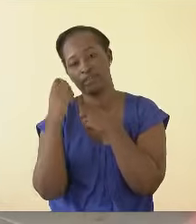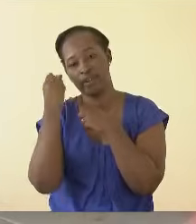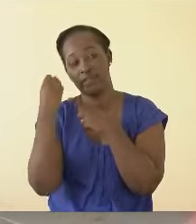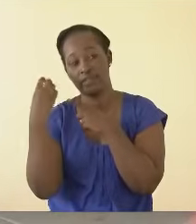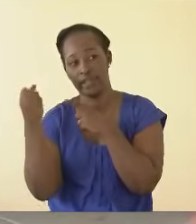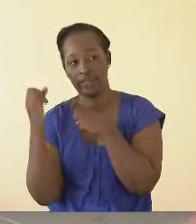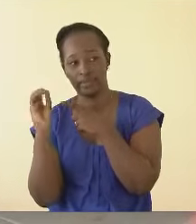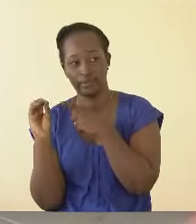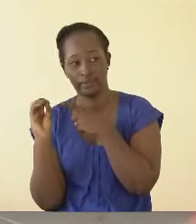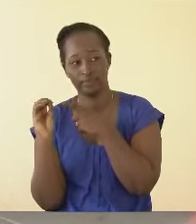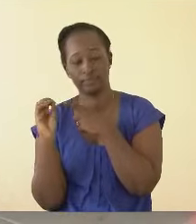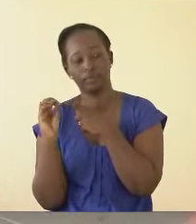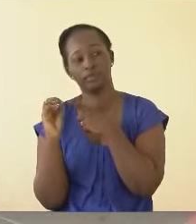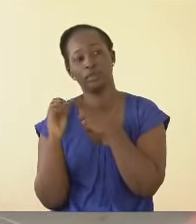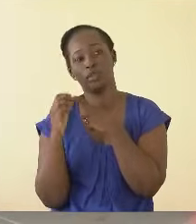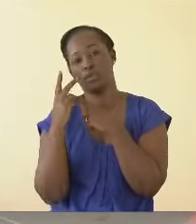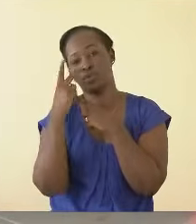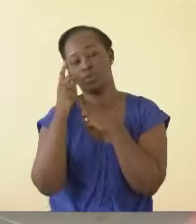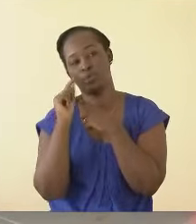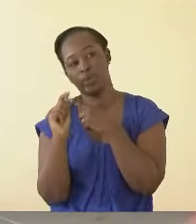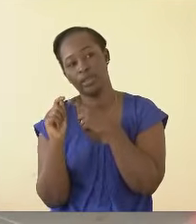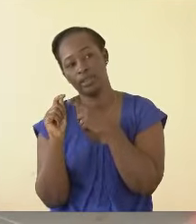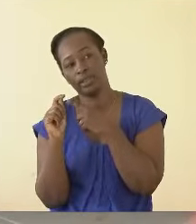2.55, then